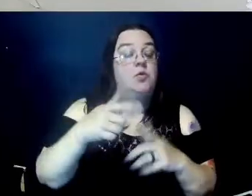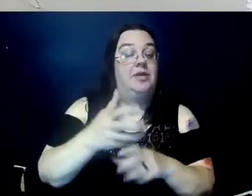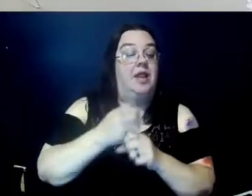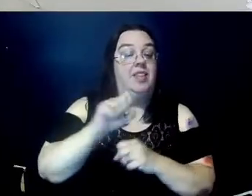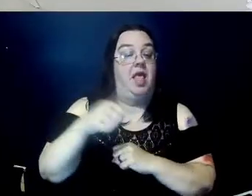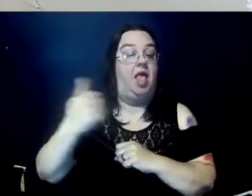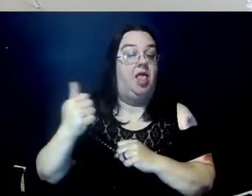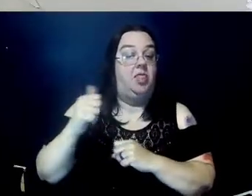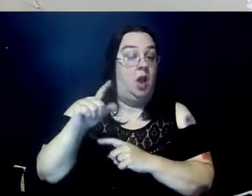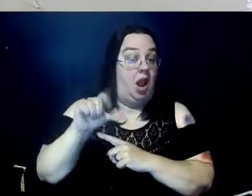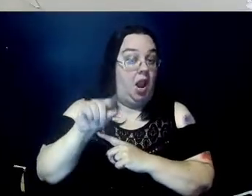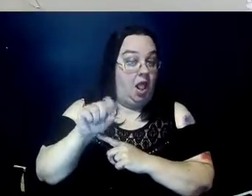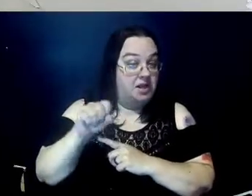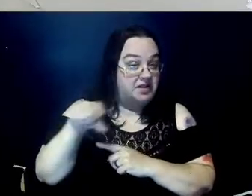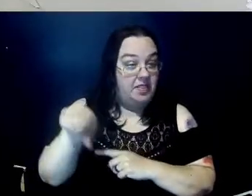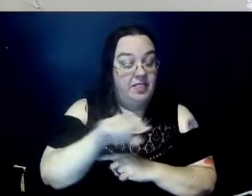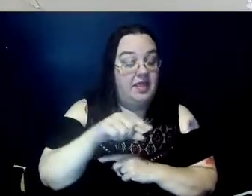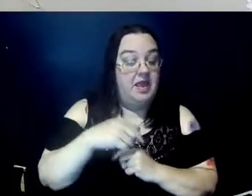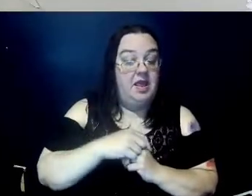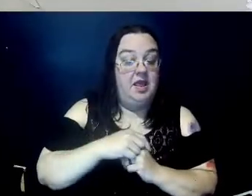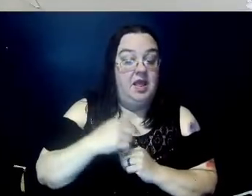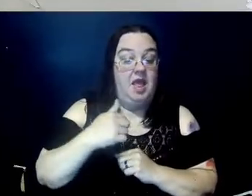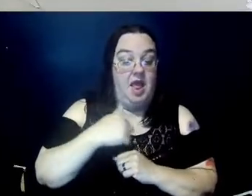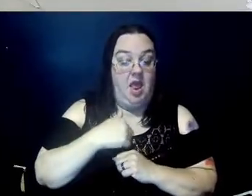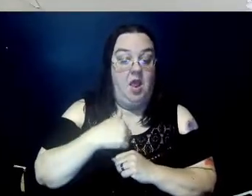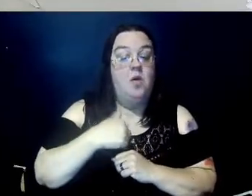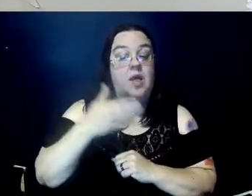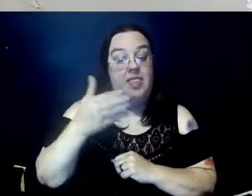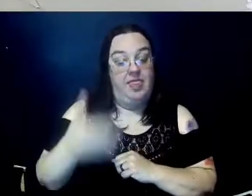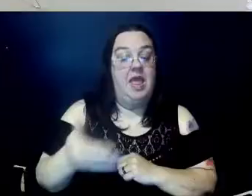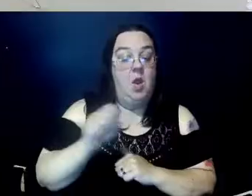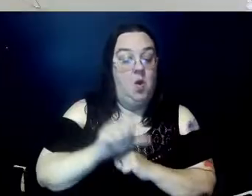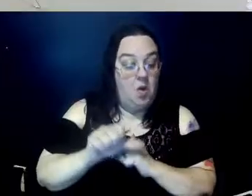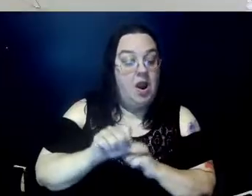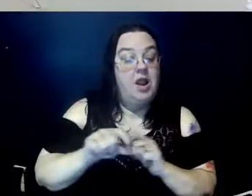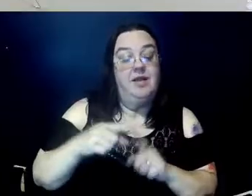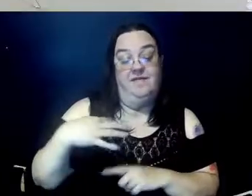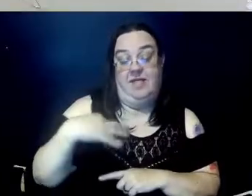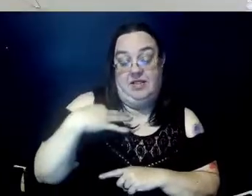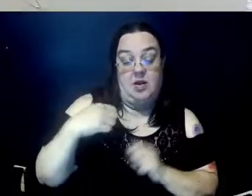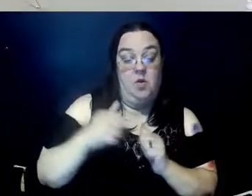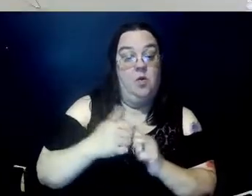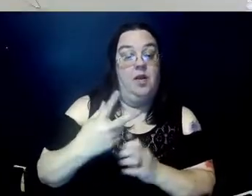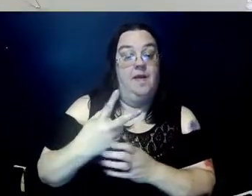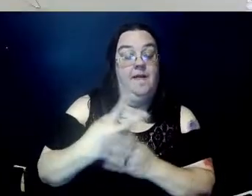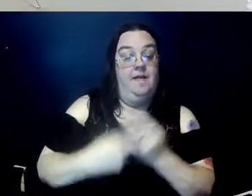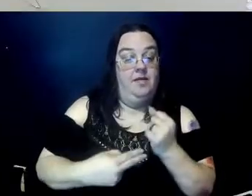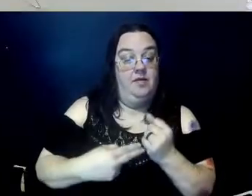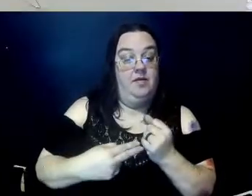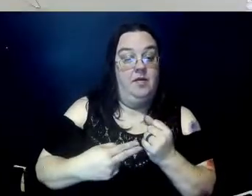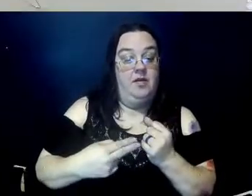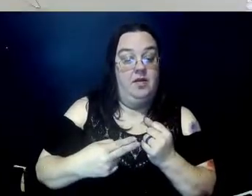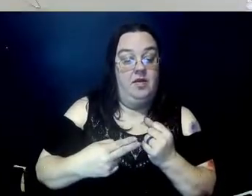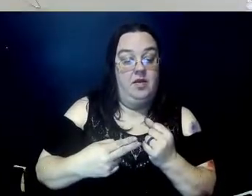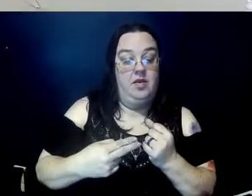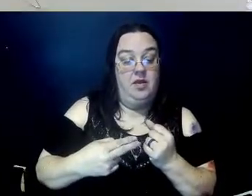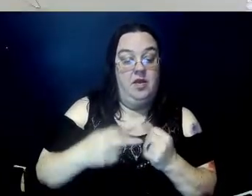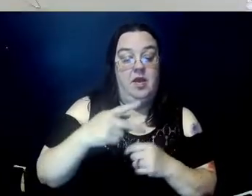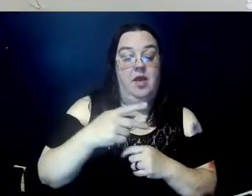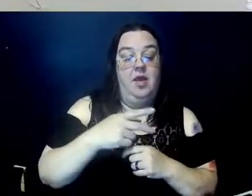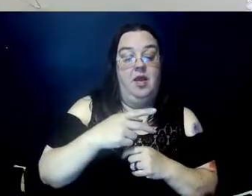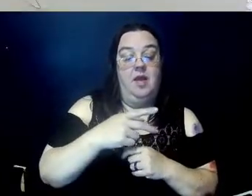lots there. I was there, volunteer with both the Friends of Lower Beaver Dam Creek